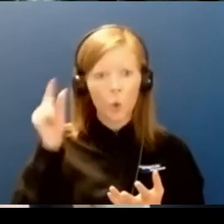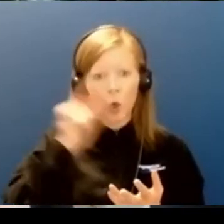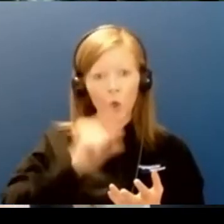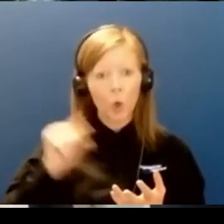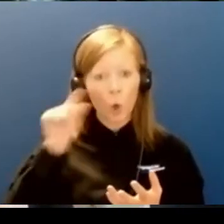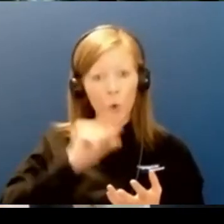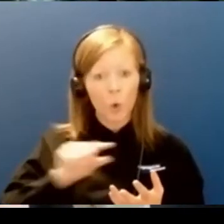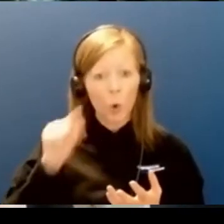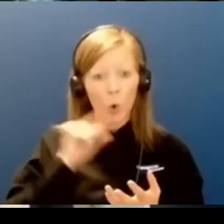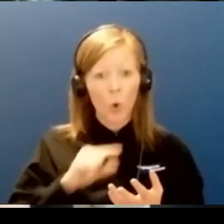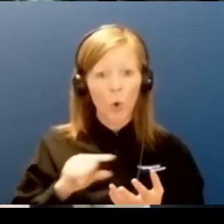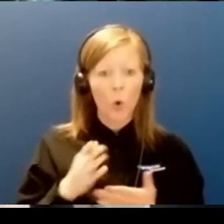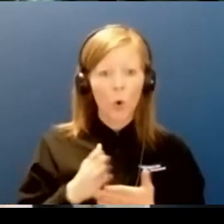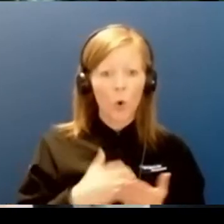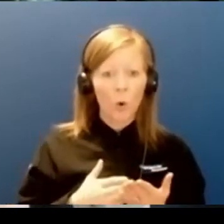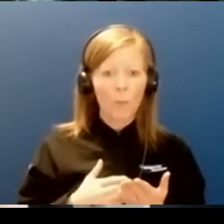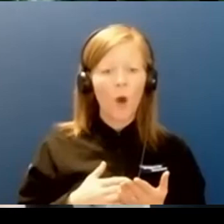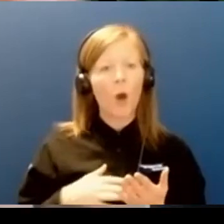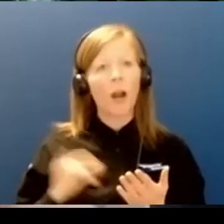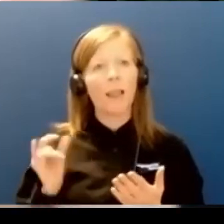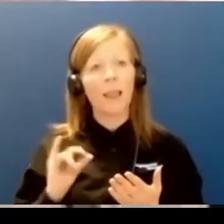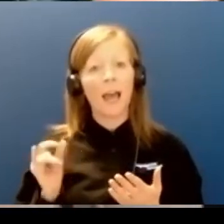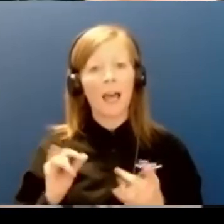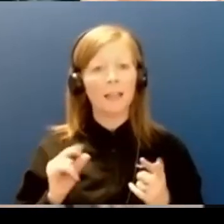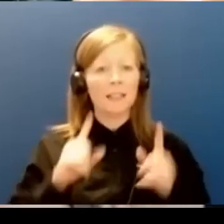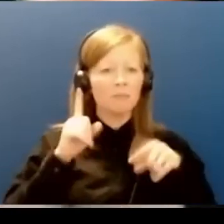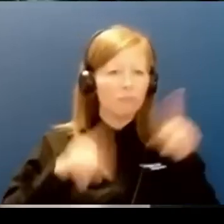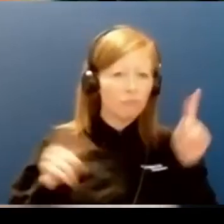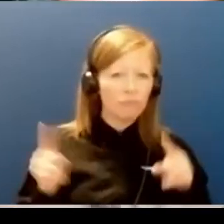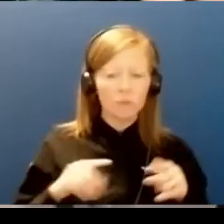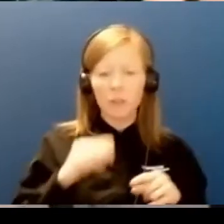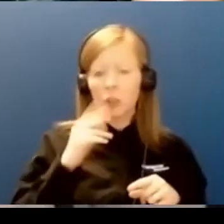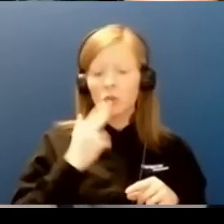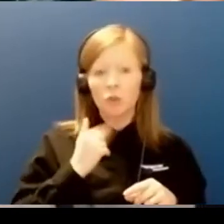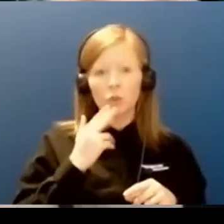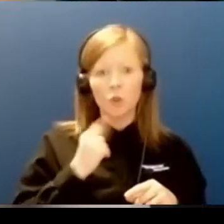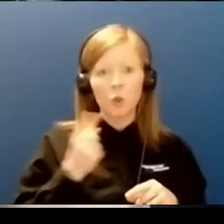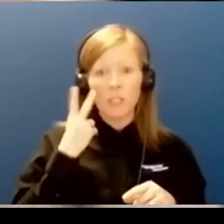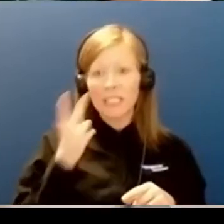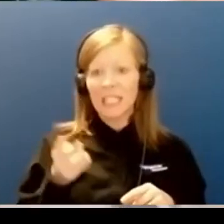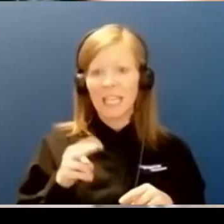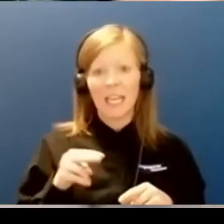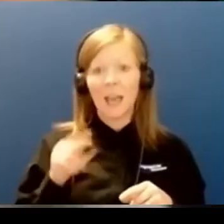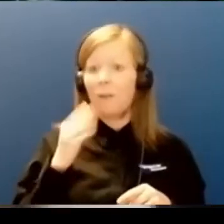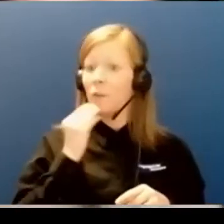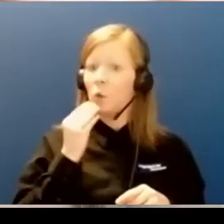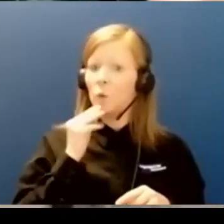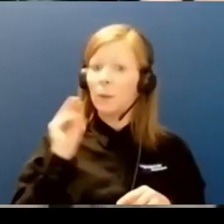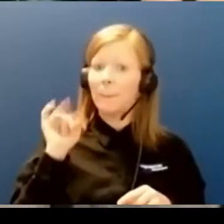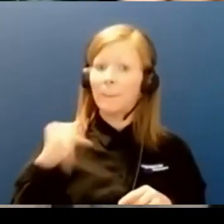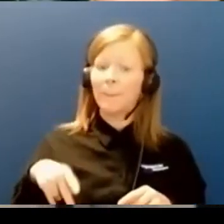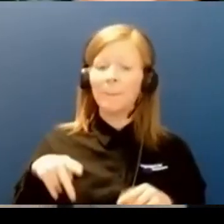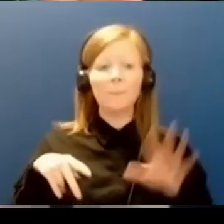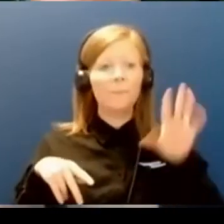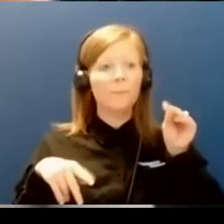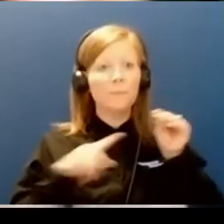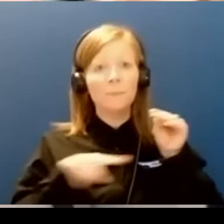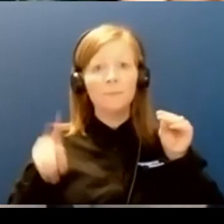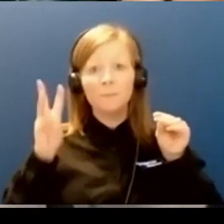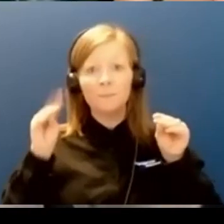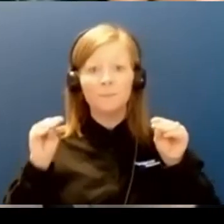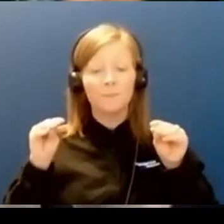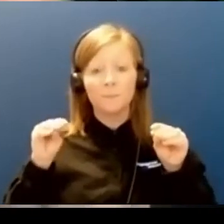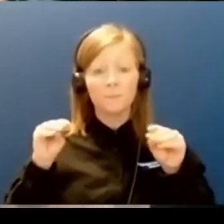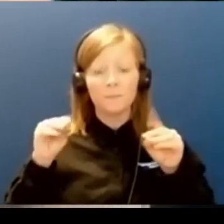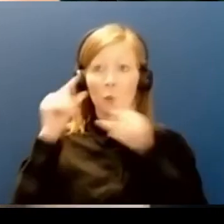of sugar, you'll come up with like a food map that has probably 50, 60, scientific terms for sugar. So it's not always